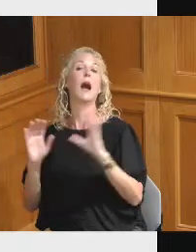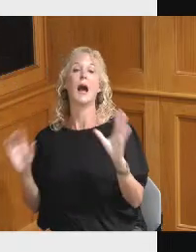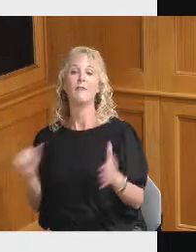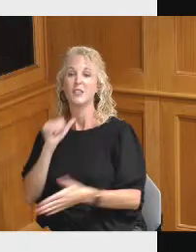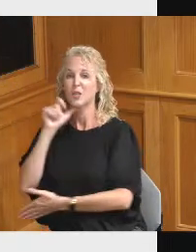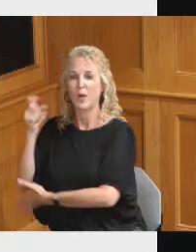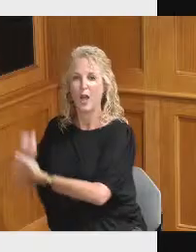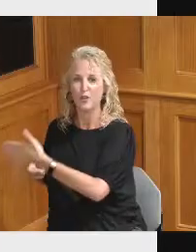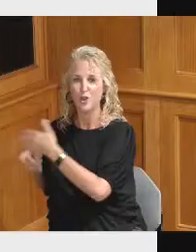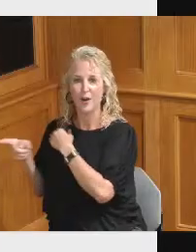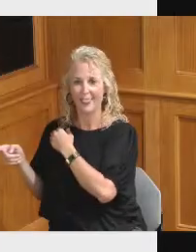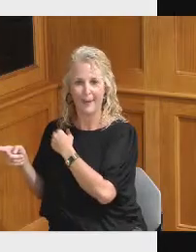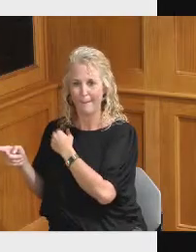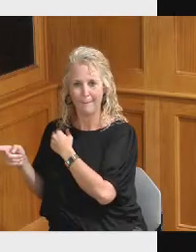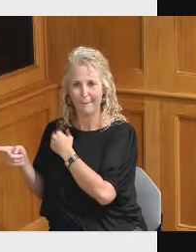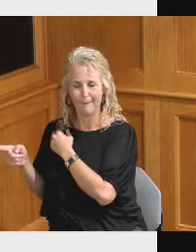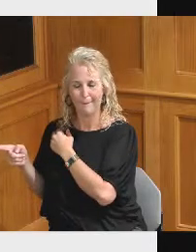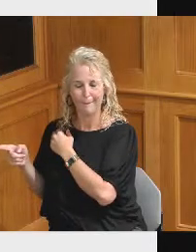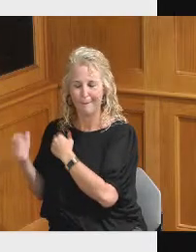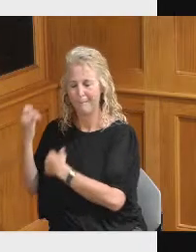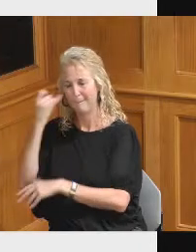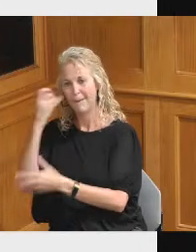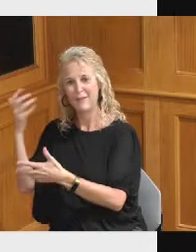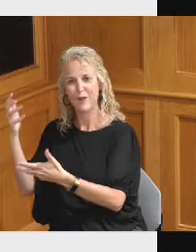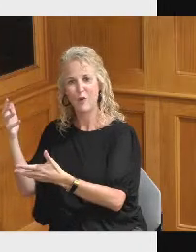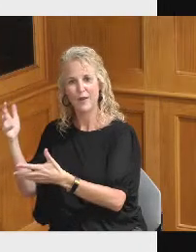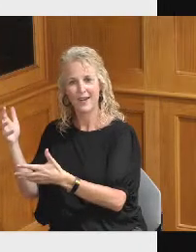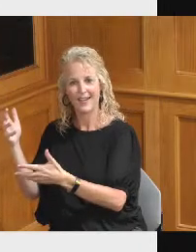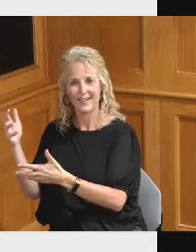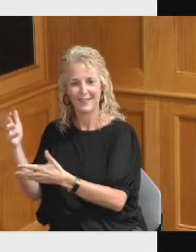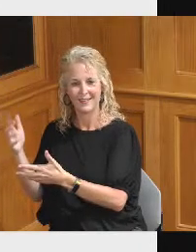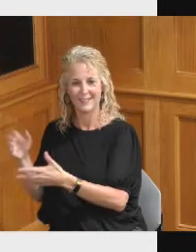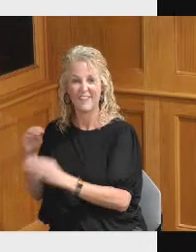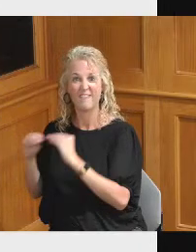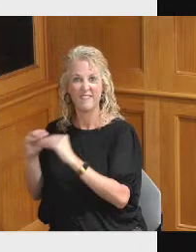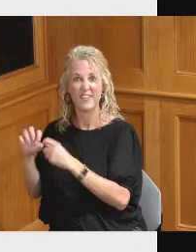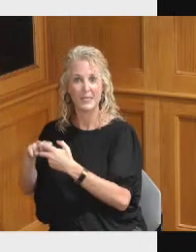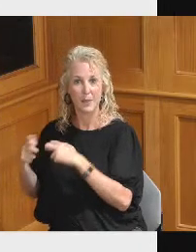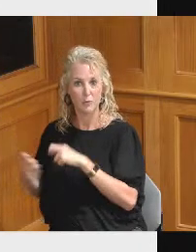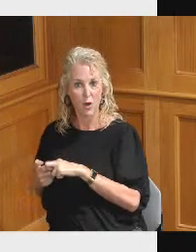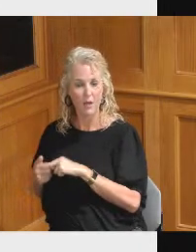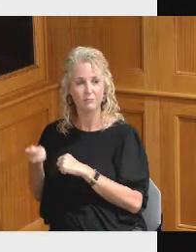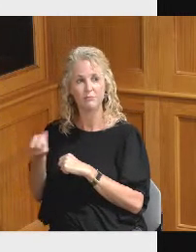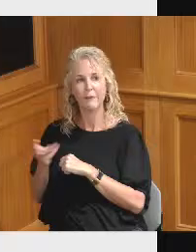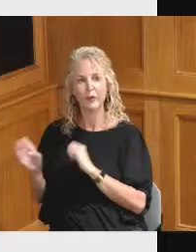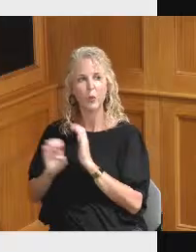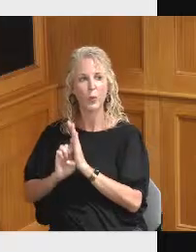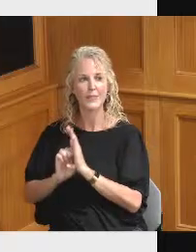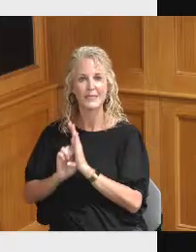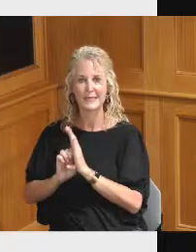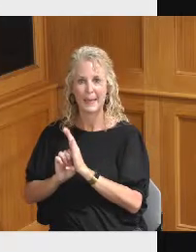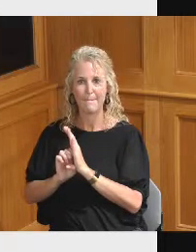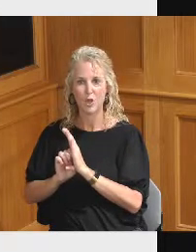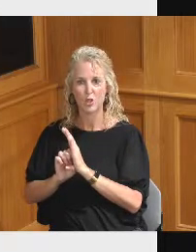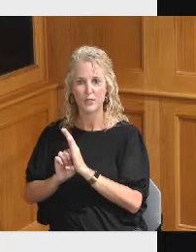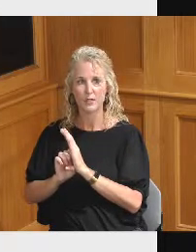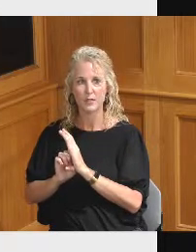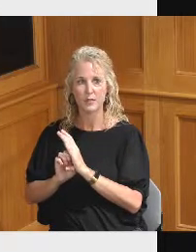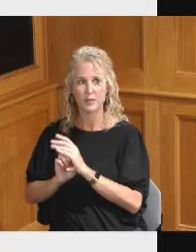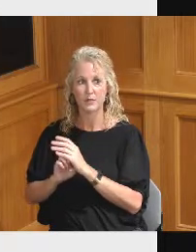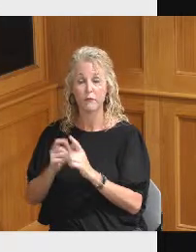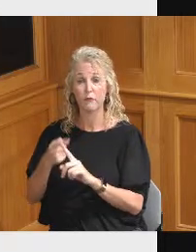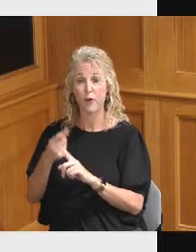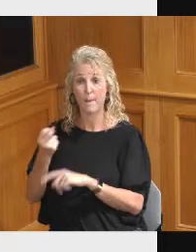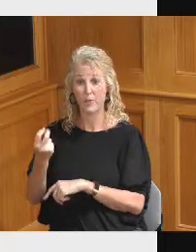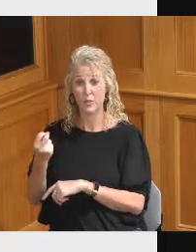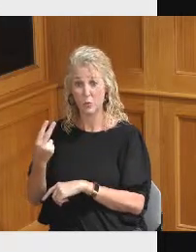able to charge them an impervious surface fee if they had already completely mitigated. And there's a couple of examples in that top 12 where they've